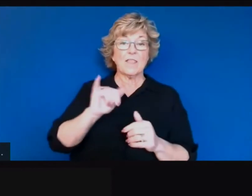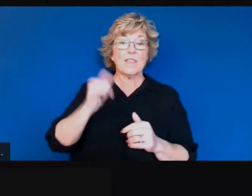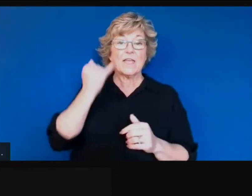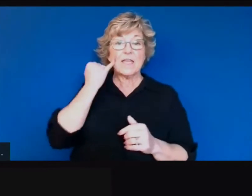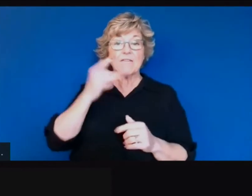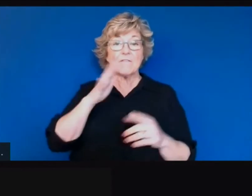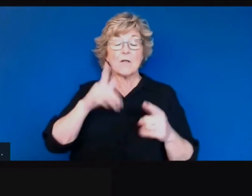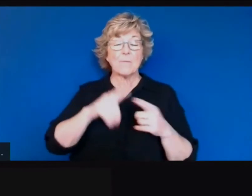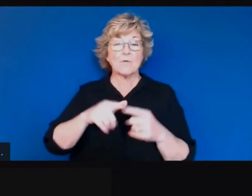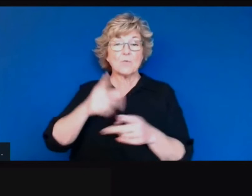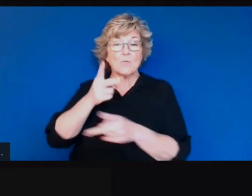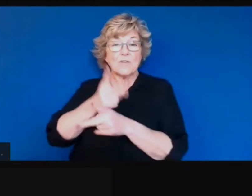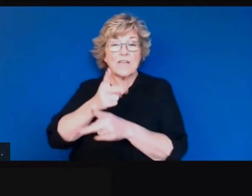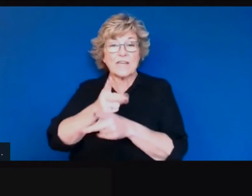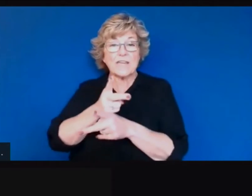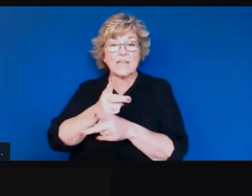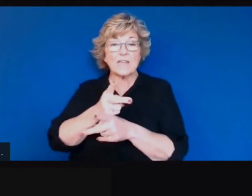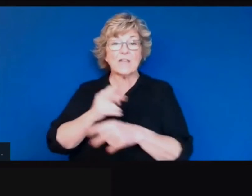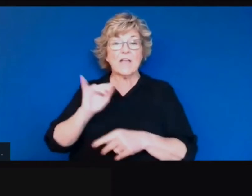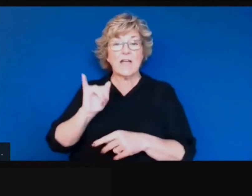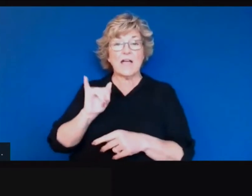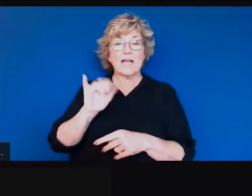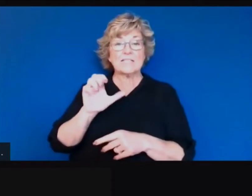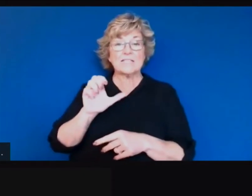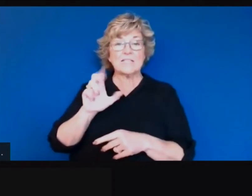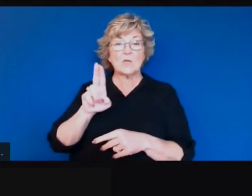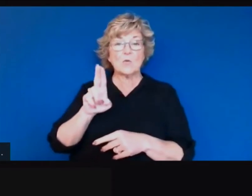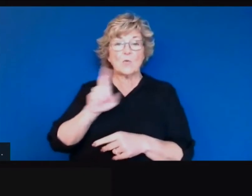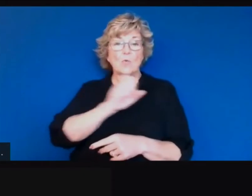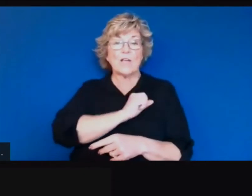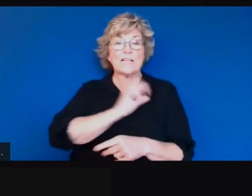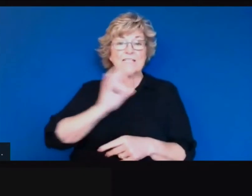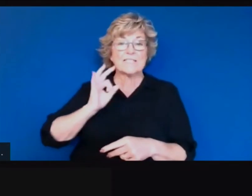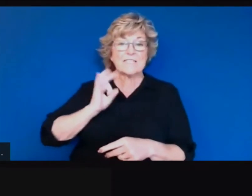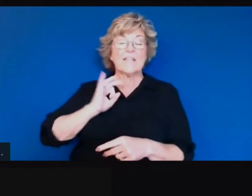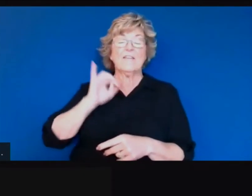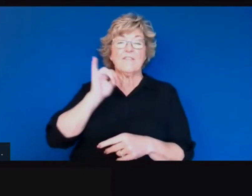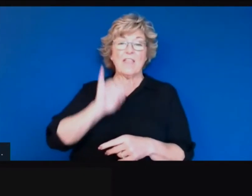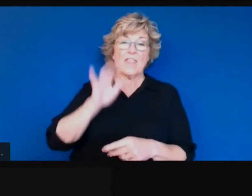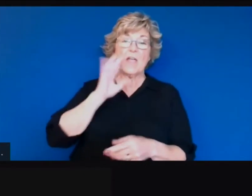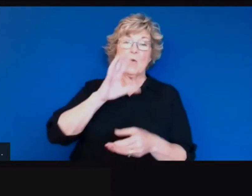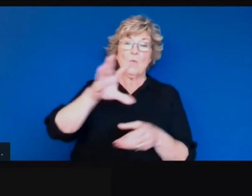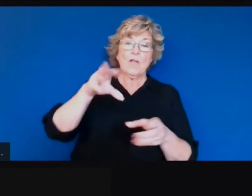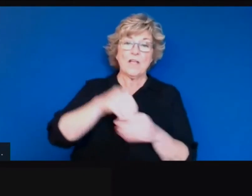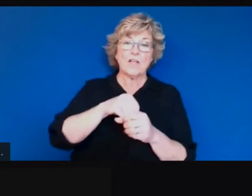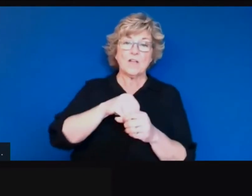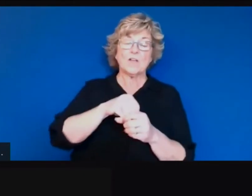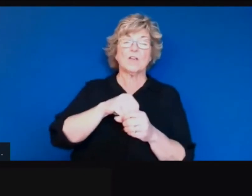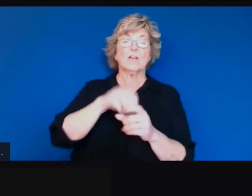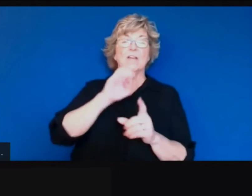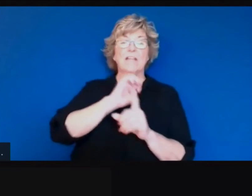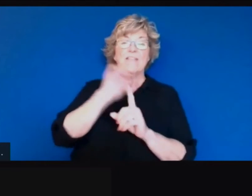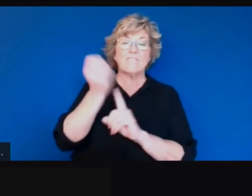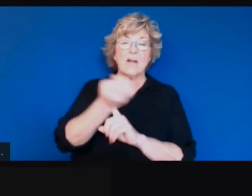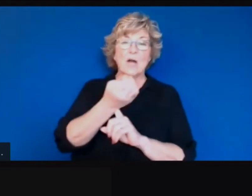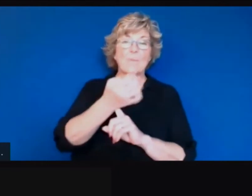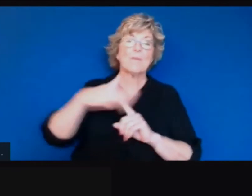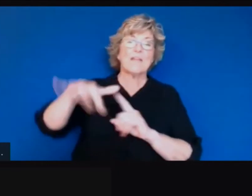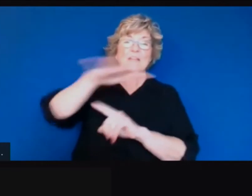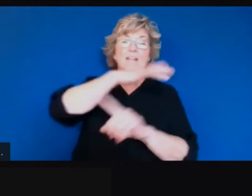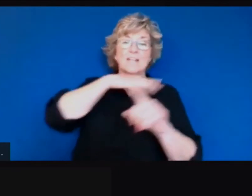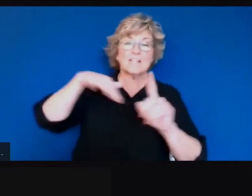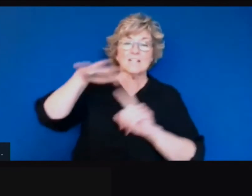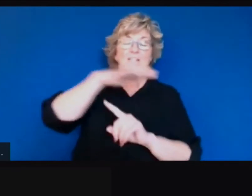to take care of the ICU staff, that staff would include environmental service workers. It would include